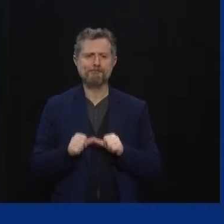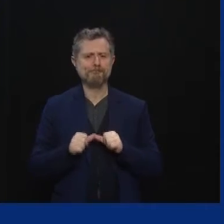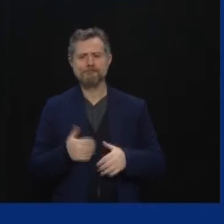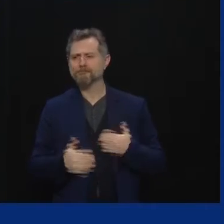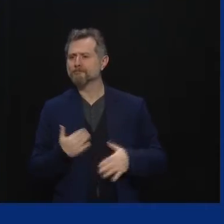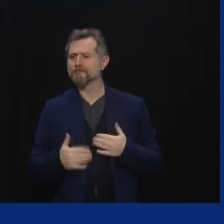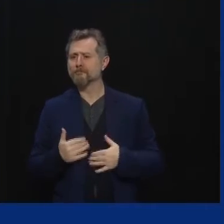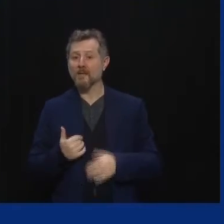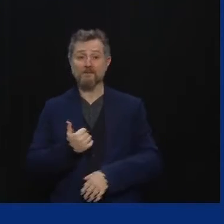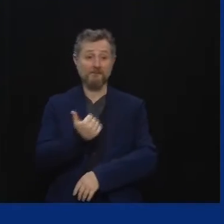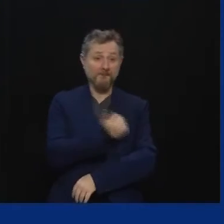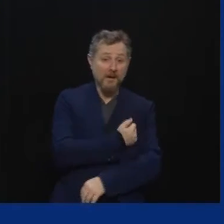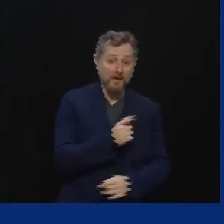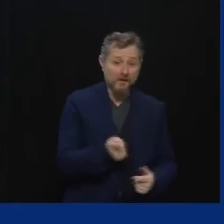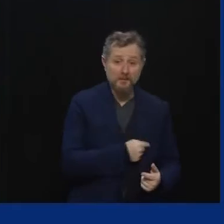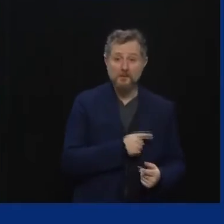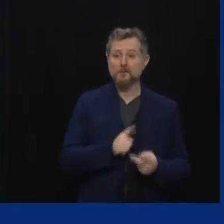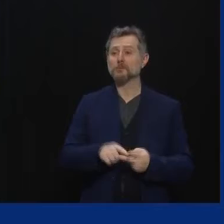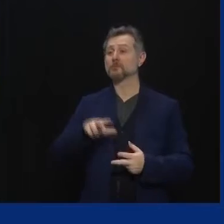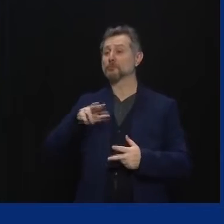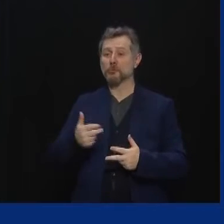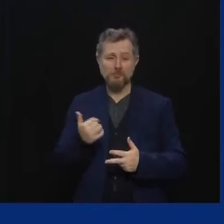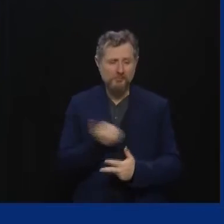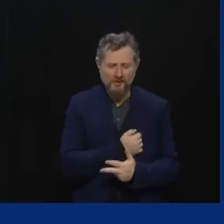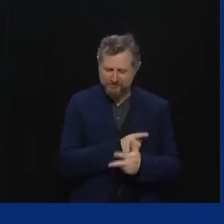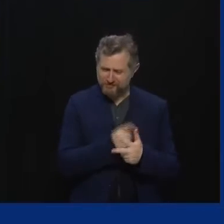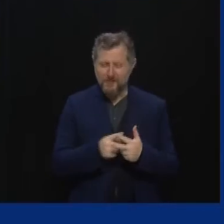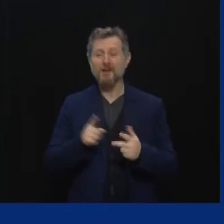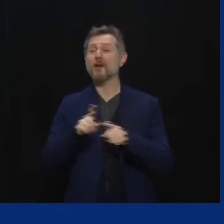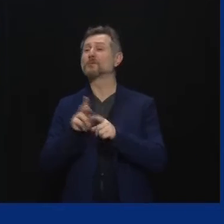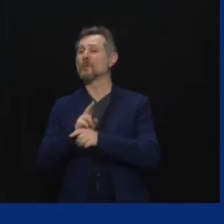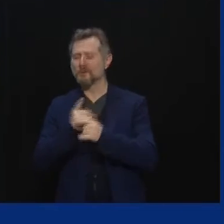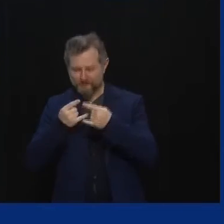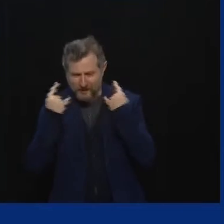shot, and wear your mask. Dr. Bassett,